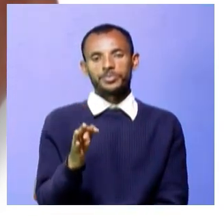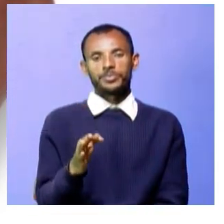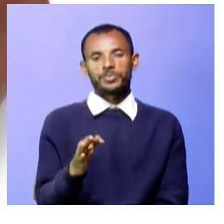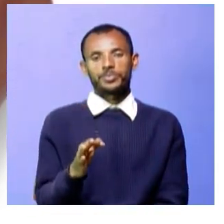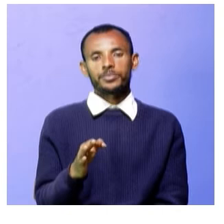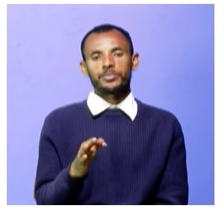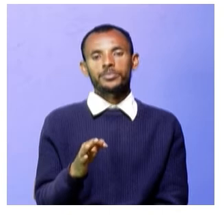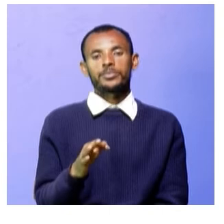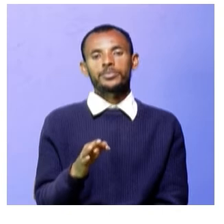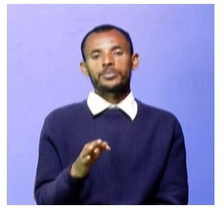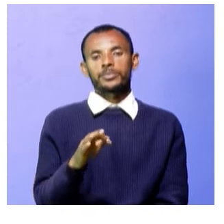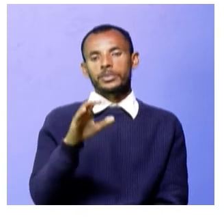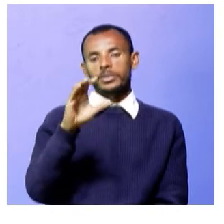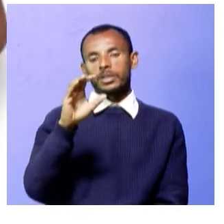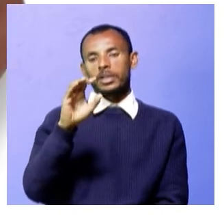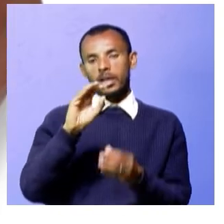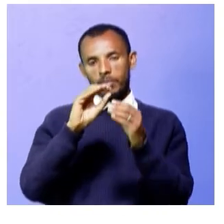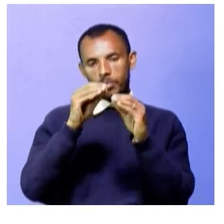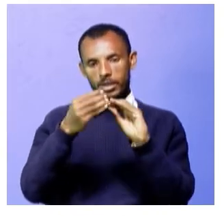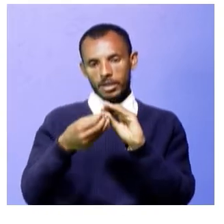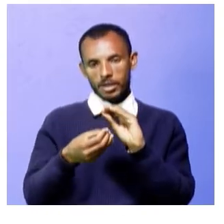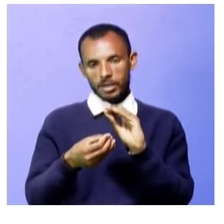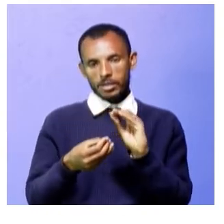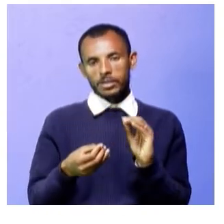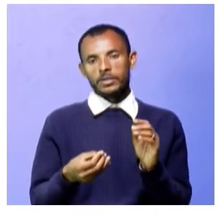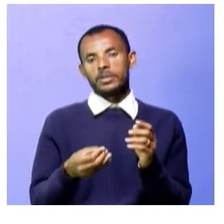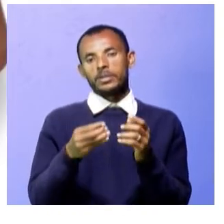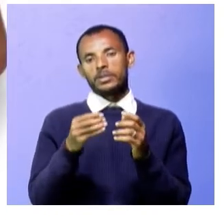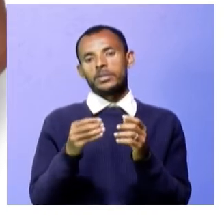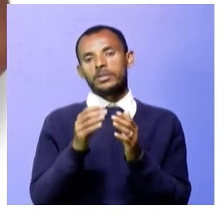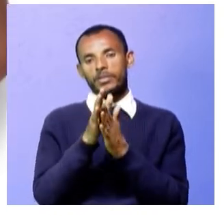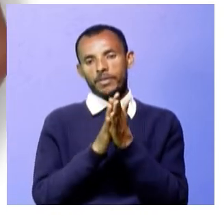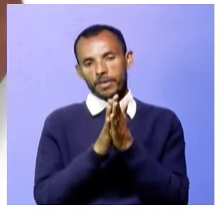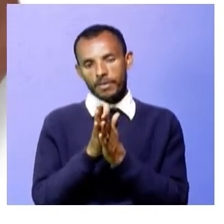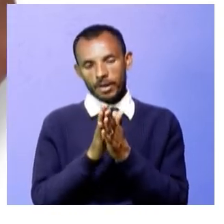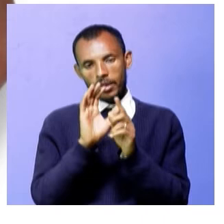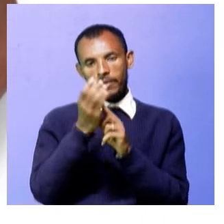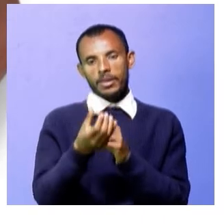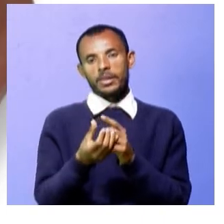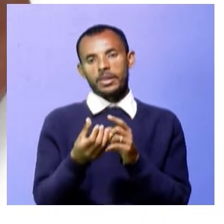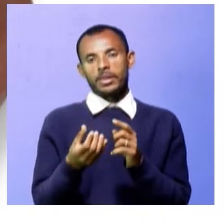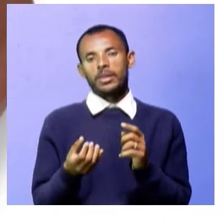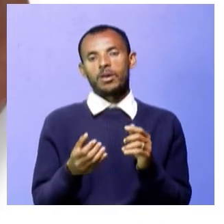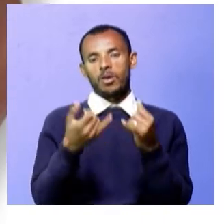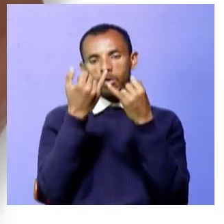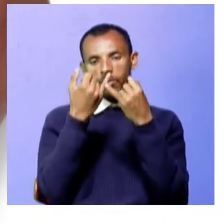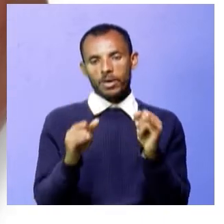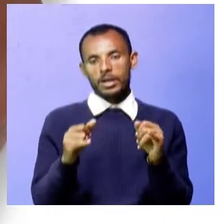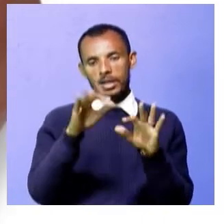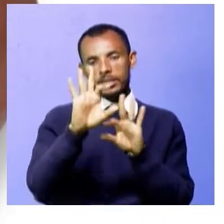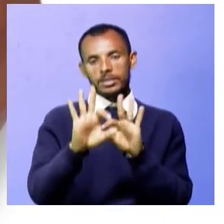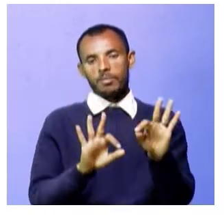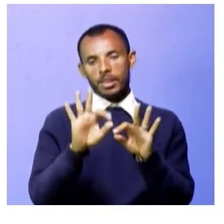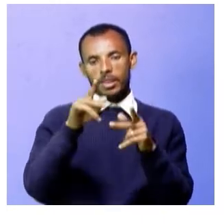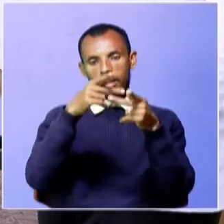the cardinal number of the favorable event over the cardinal number of the sample